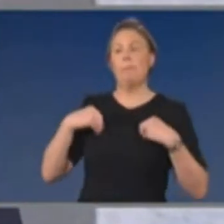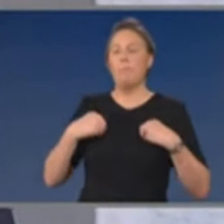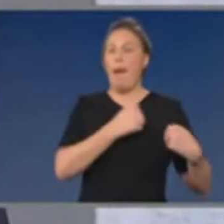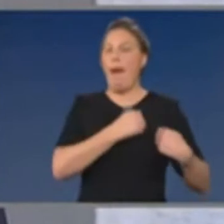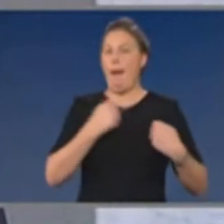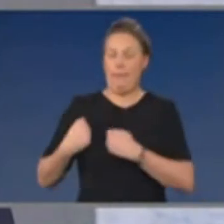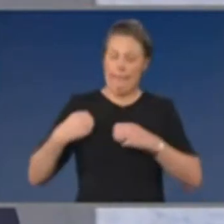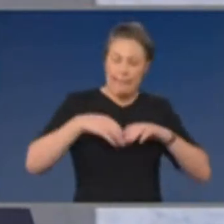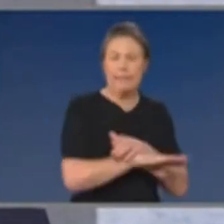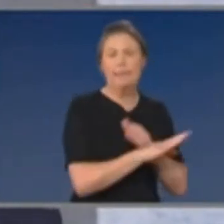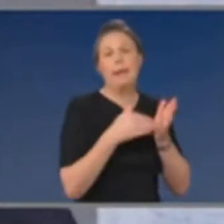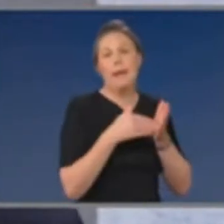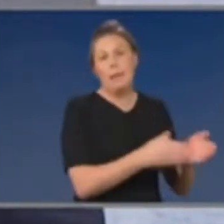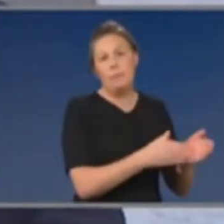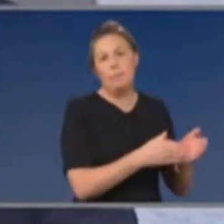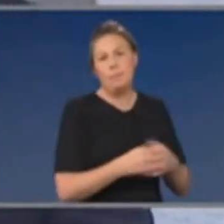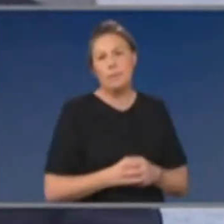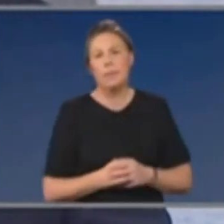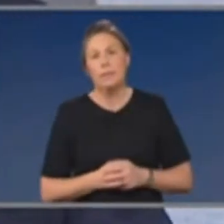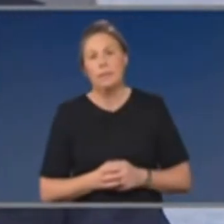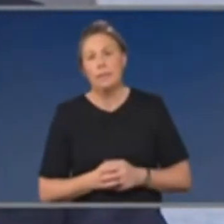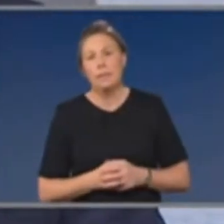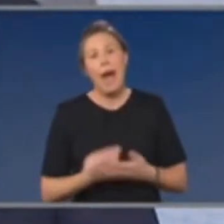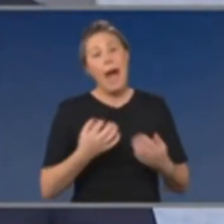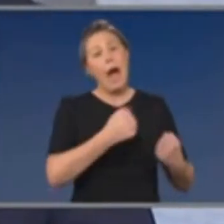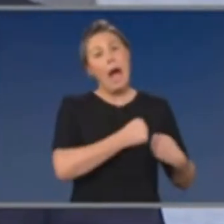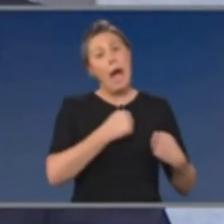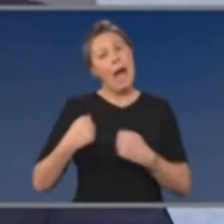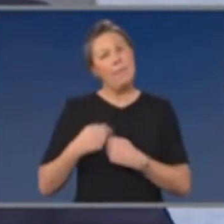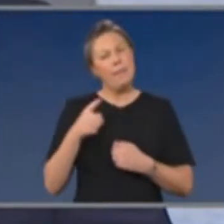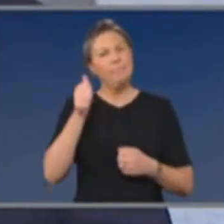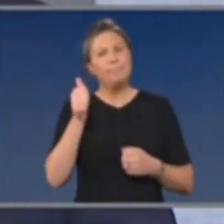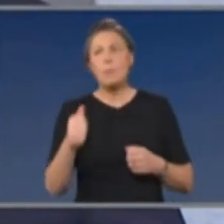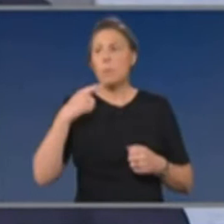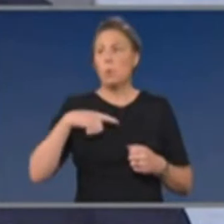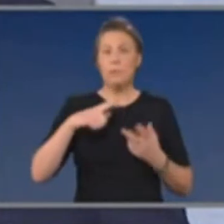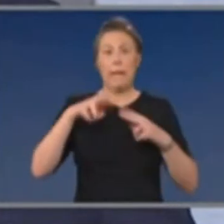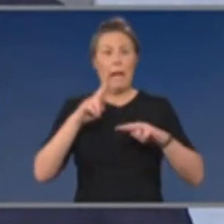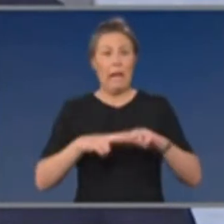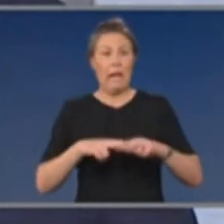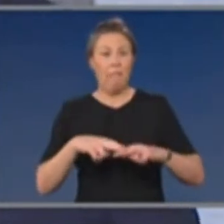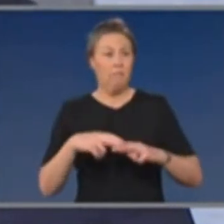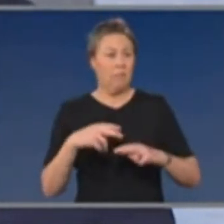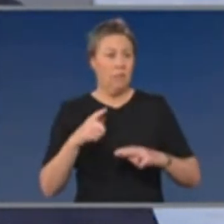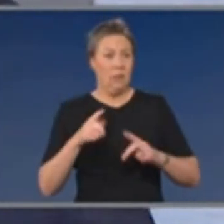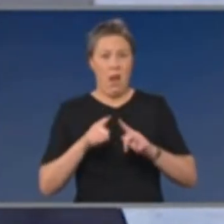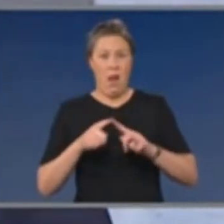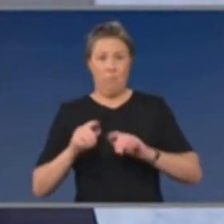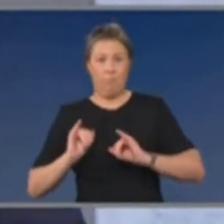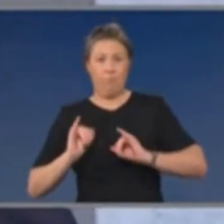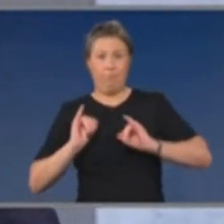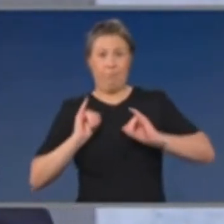that task, I mean, the thing that the ADF can often bring is when problems move to a whole new scale,